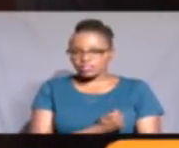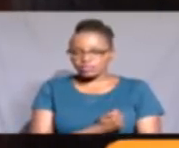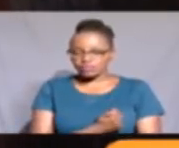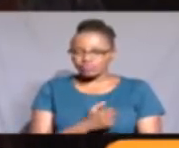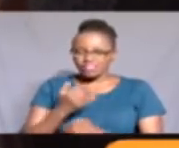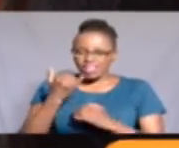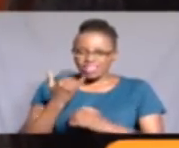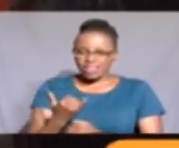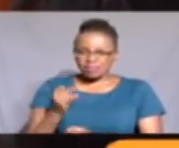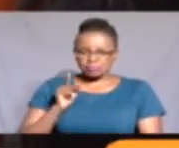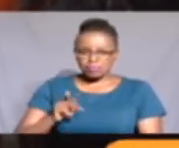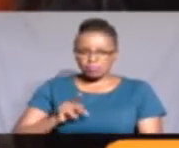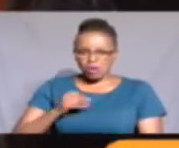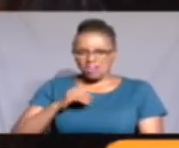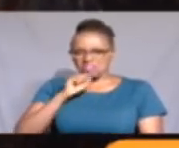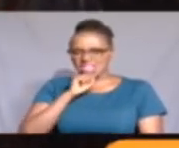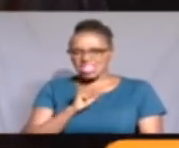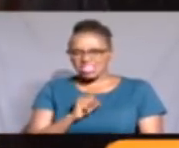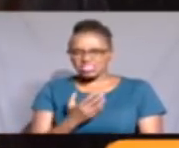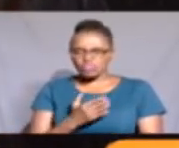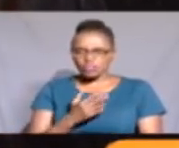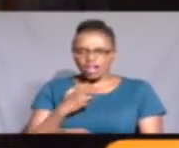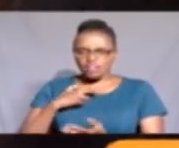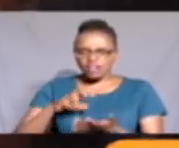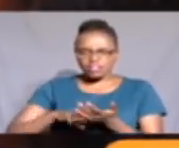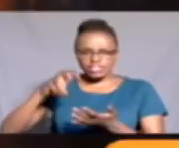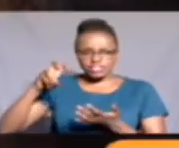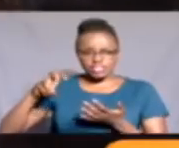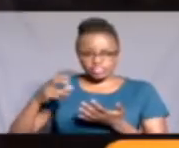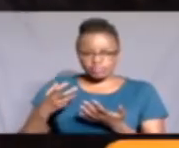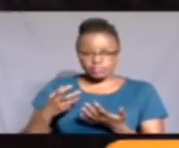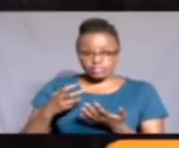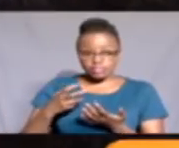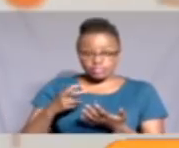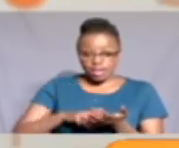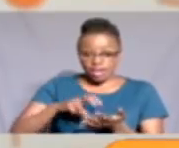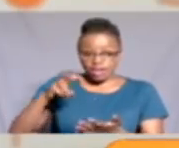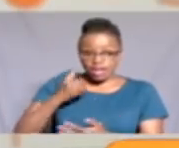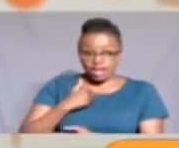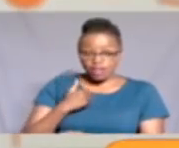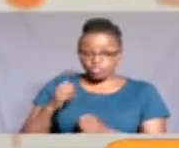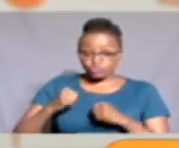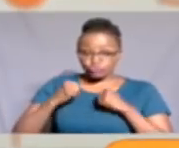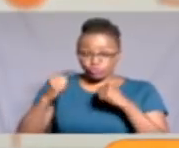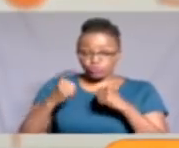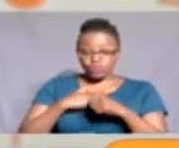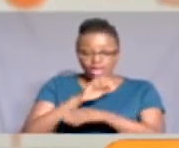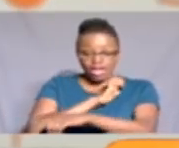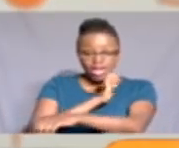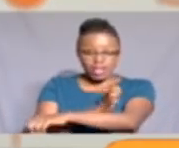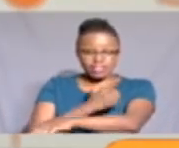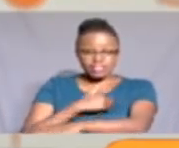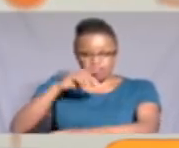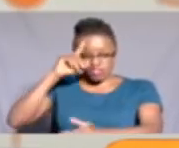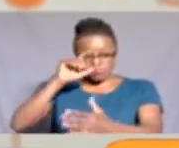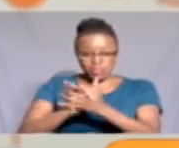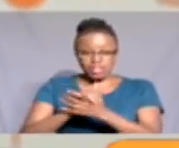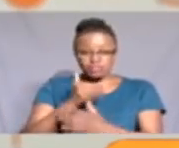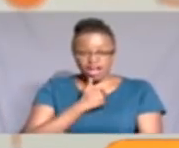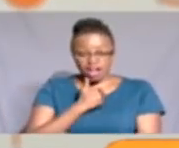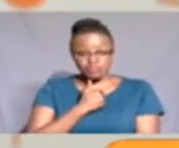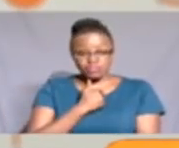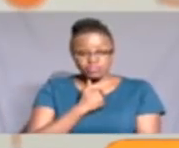Young people have an edge or advantage of that. They are strong, they're energetic, they believe. And